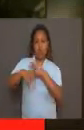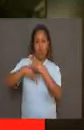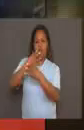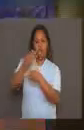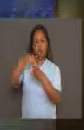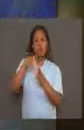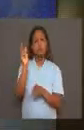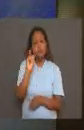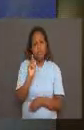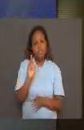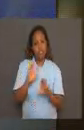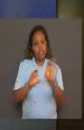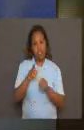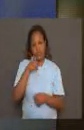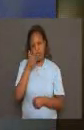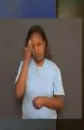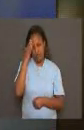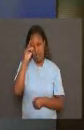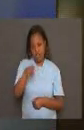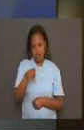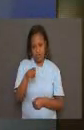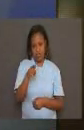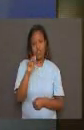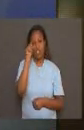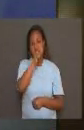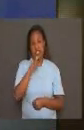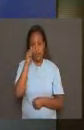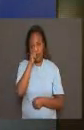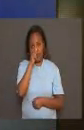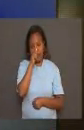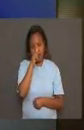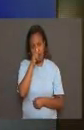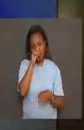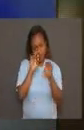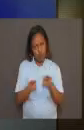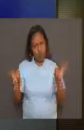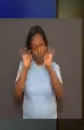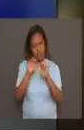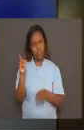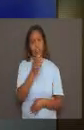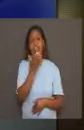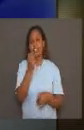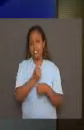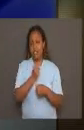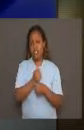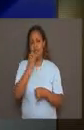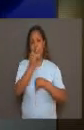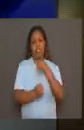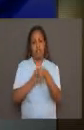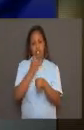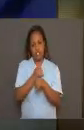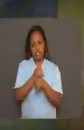world. Ethiopia can play an important role in the